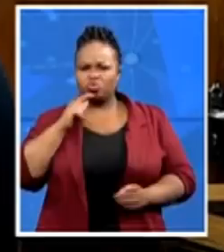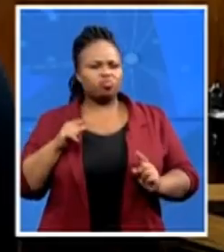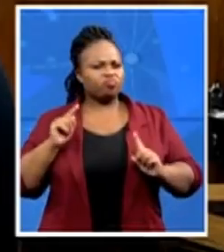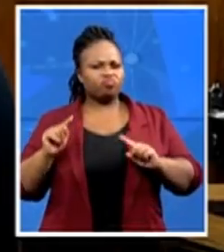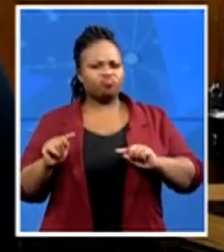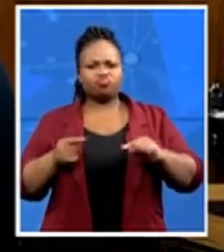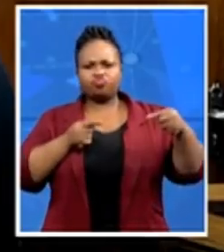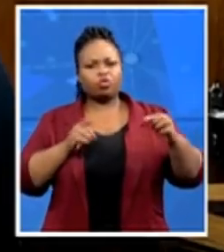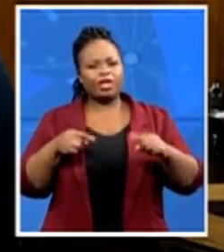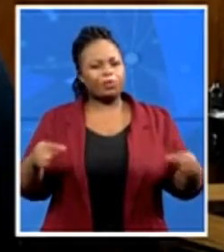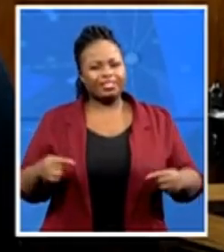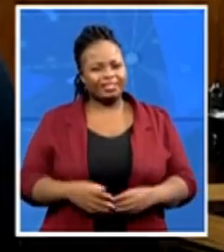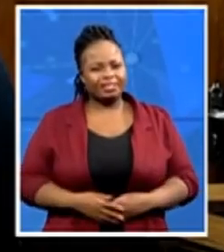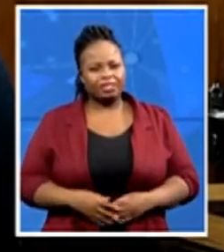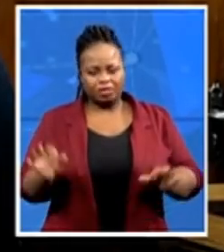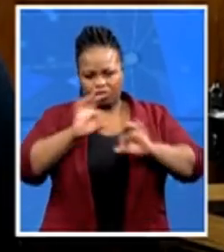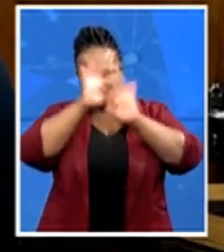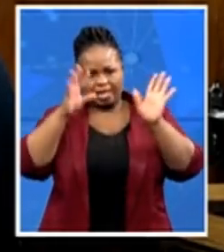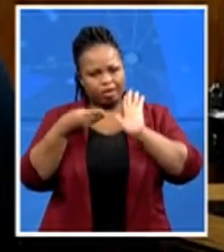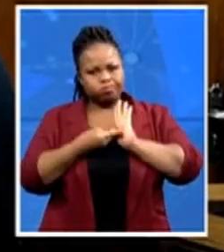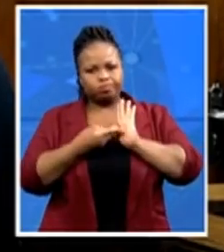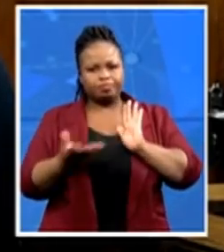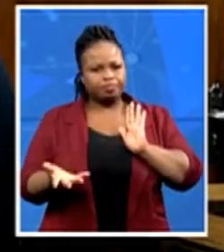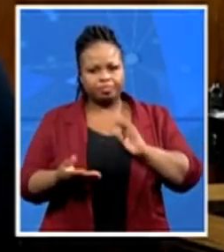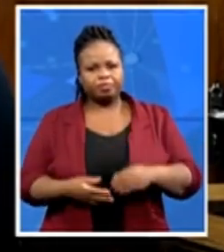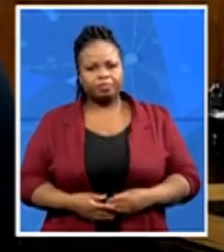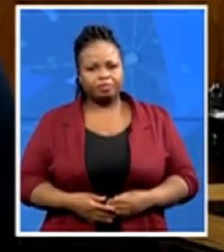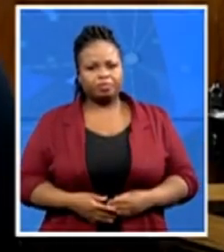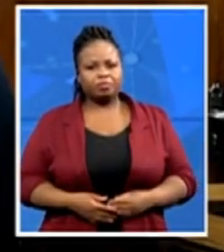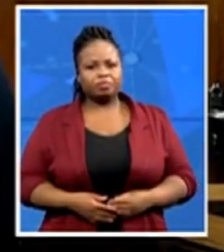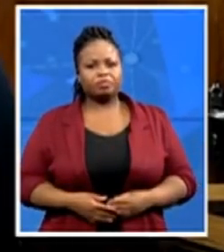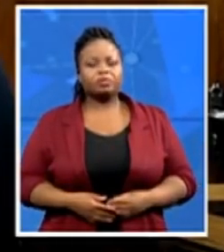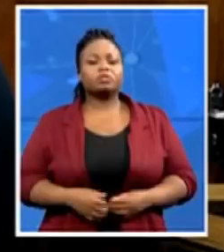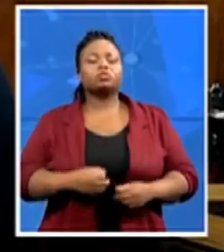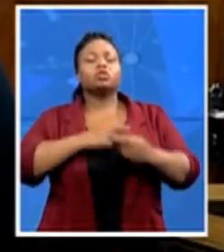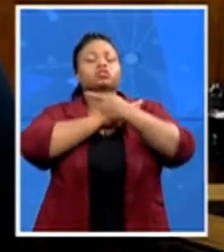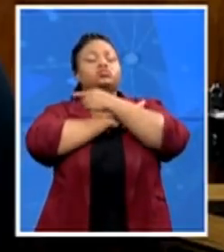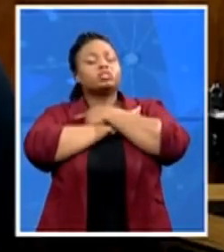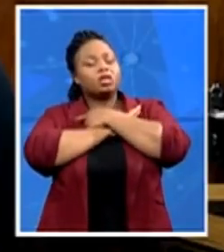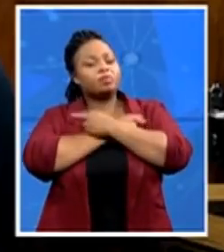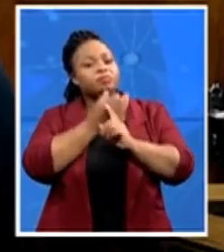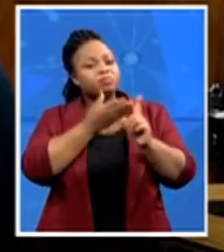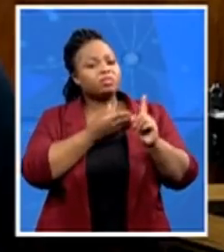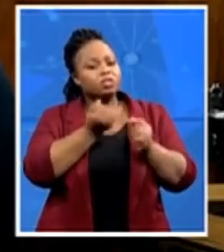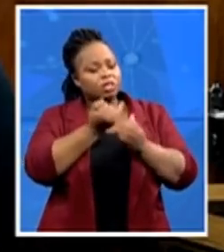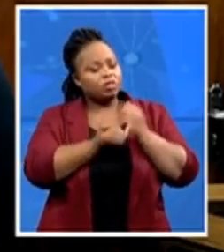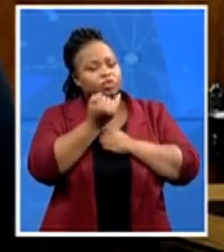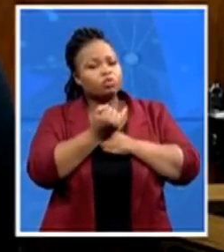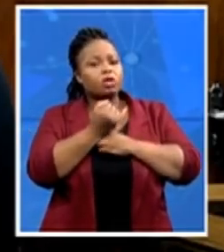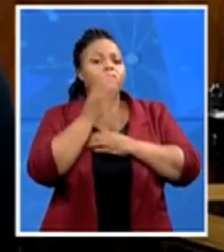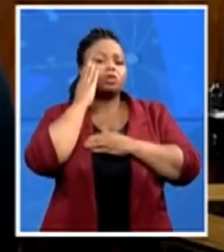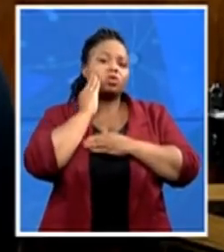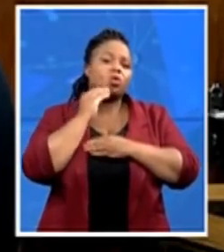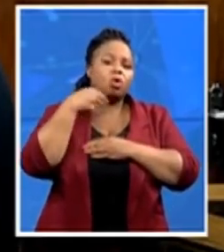He is a retired individual who was a senior person in the department in government. He